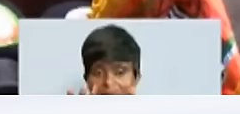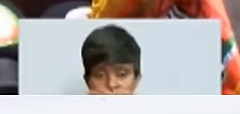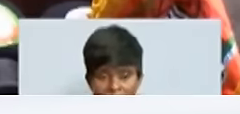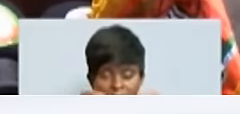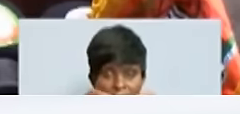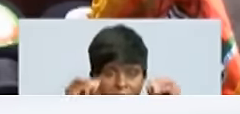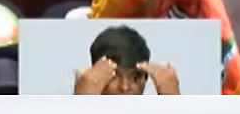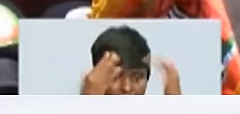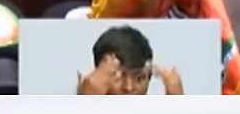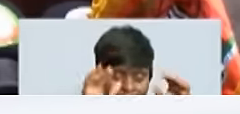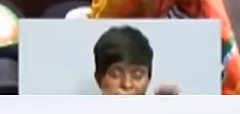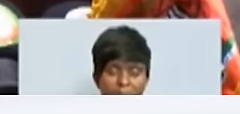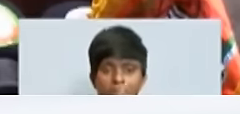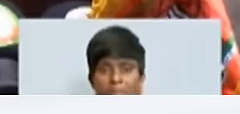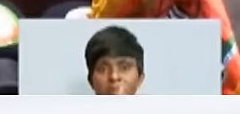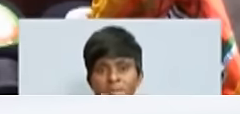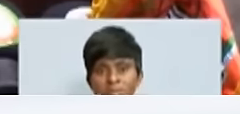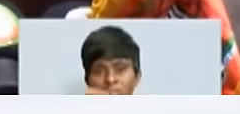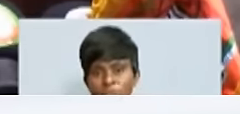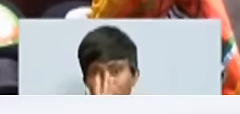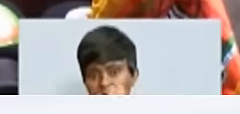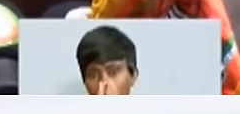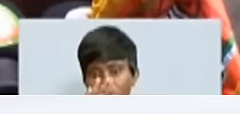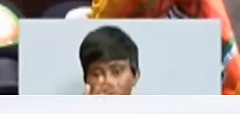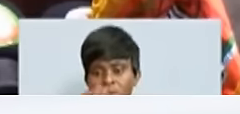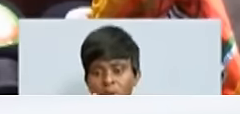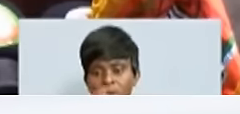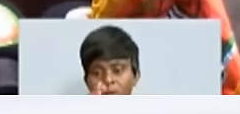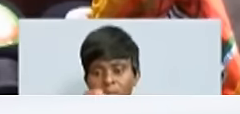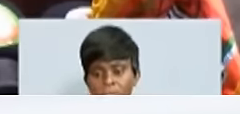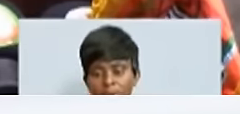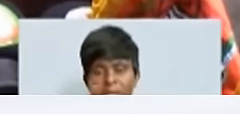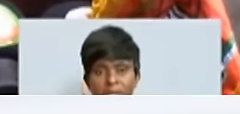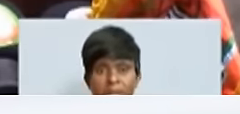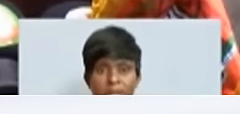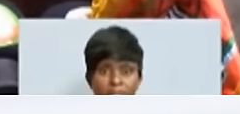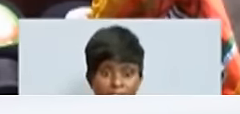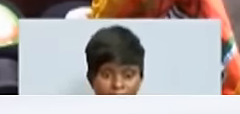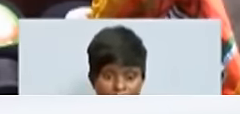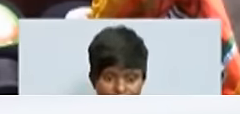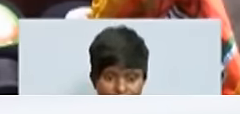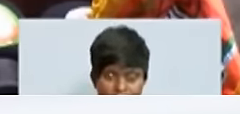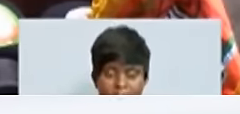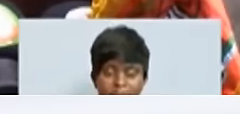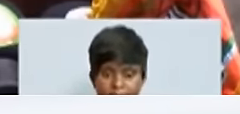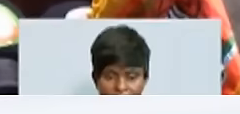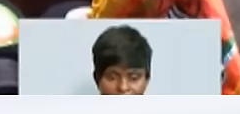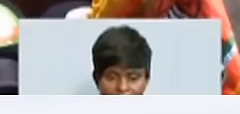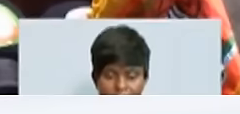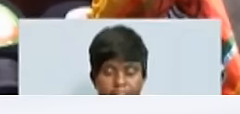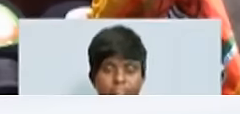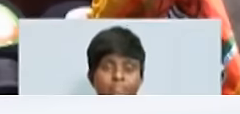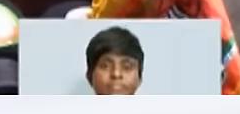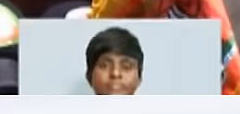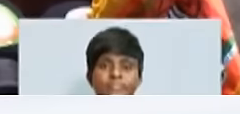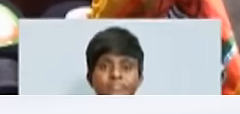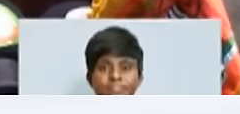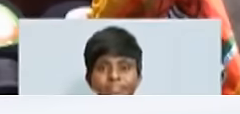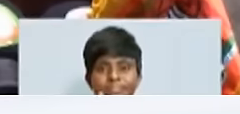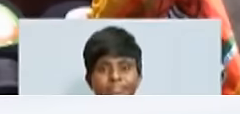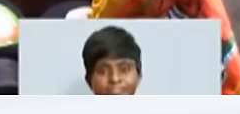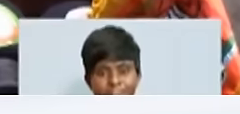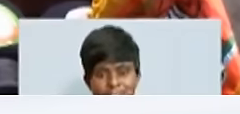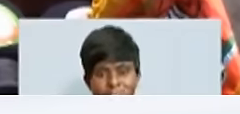sensitization on the issues of carbon markets so that our citizens, including members of this August House and traditional